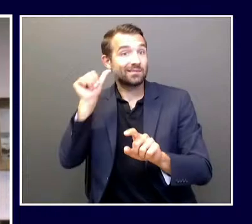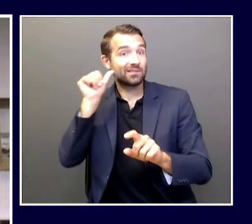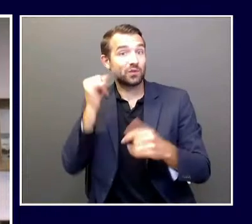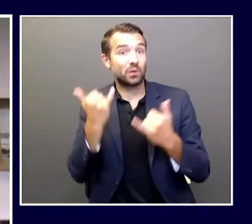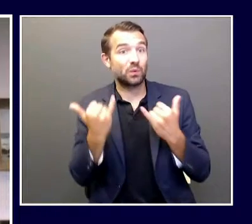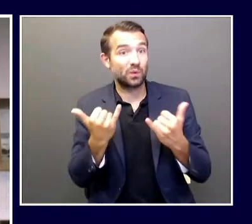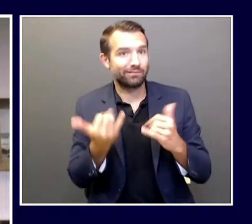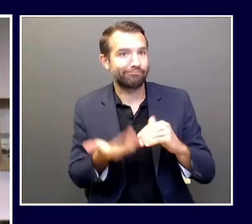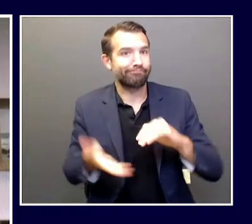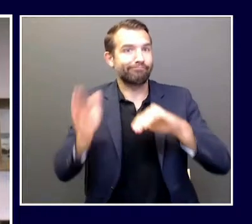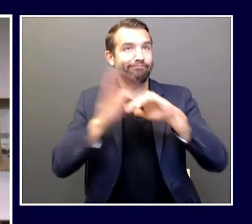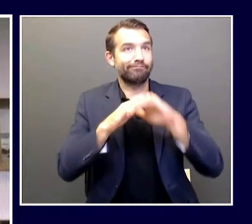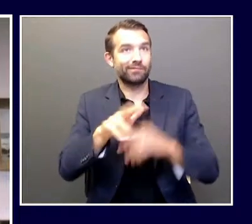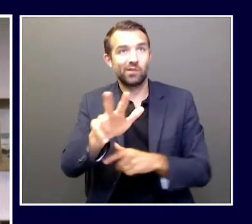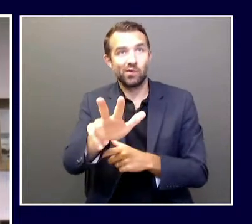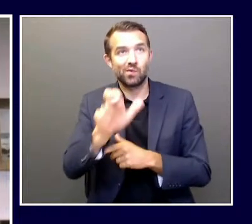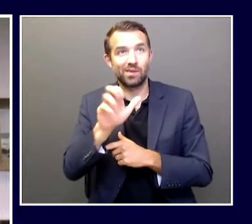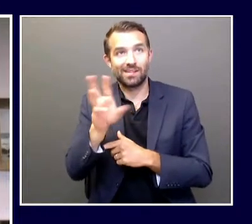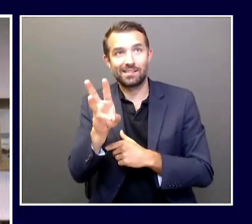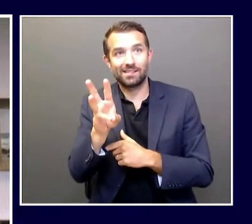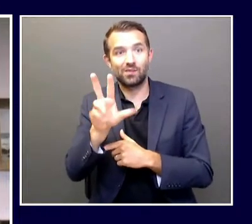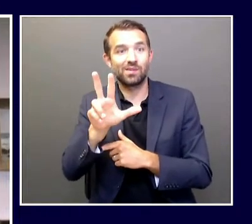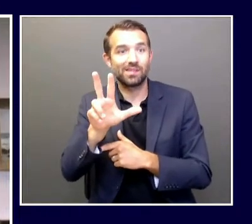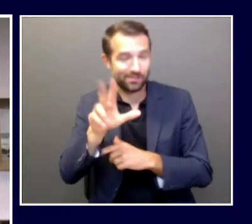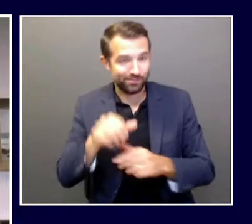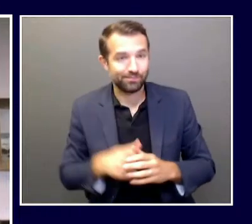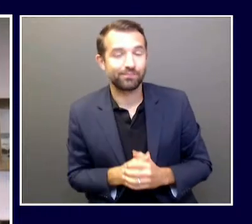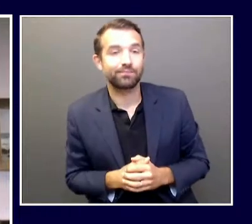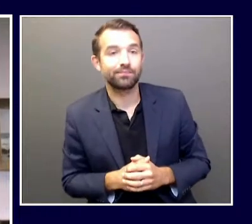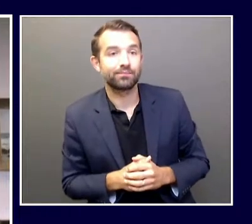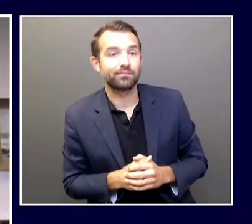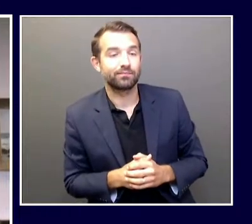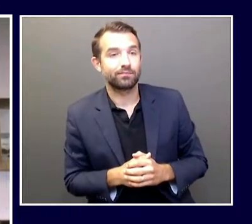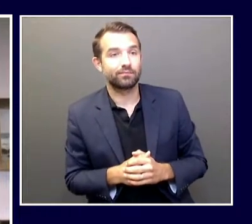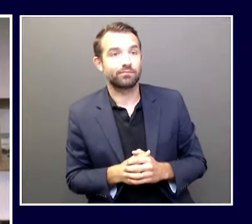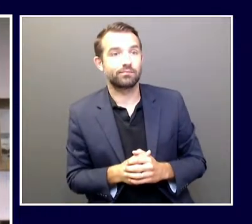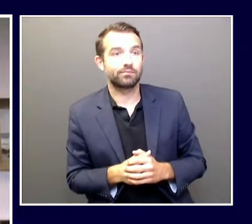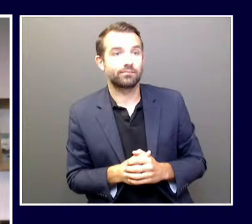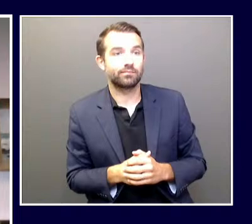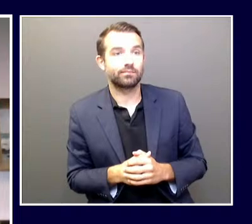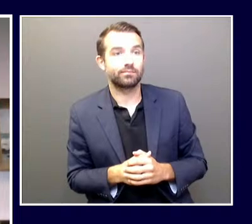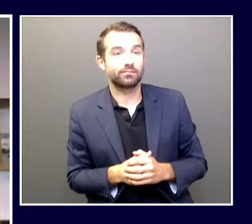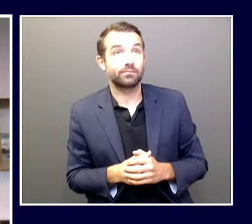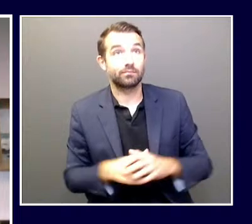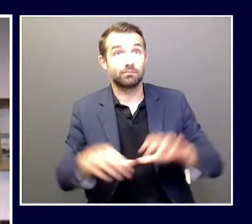363 cases just from Saturday alone. Of those,